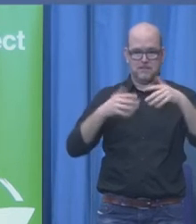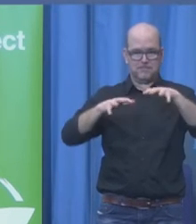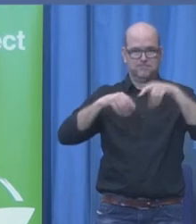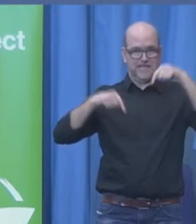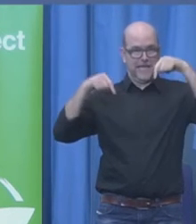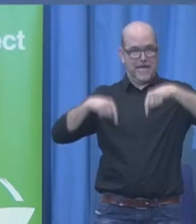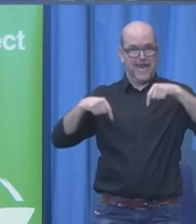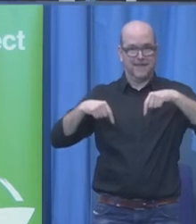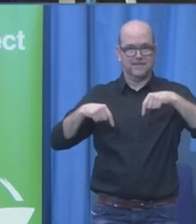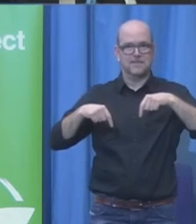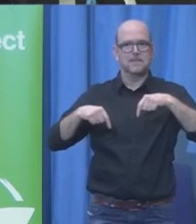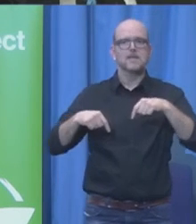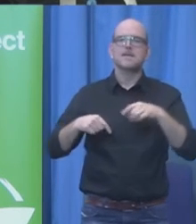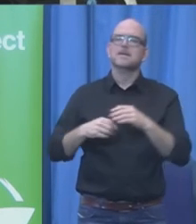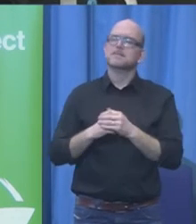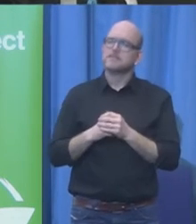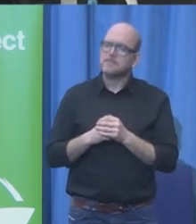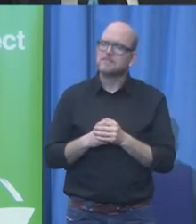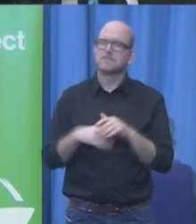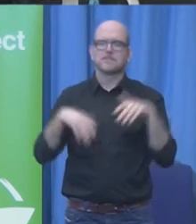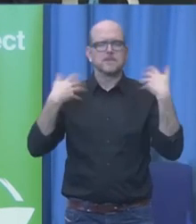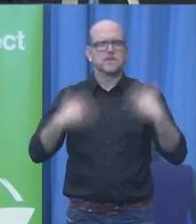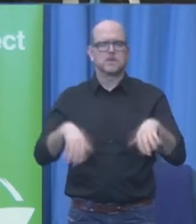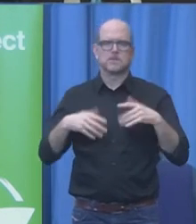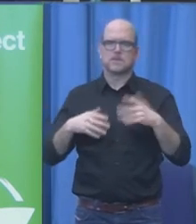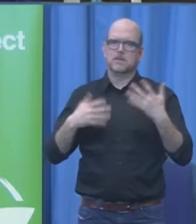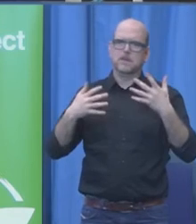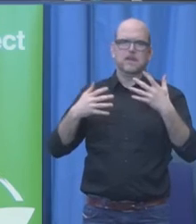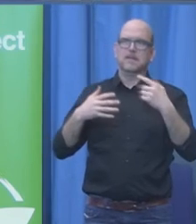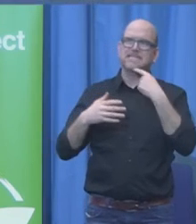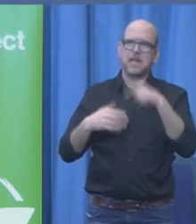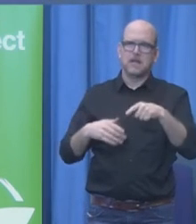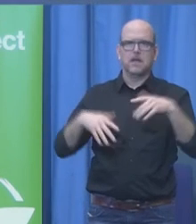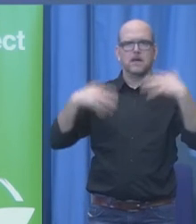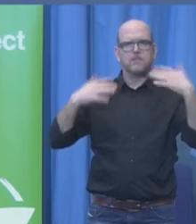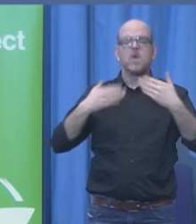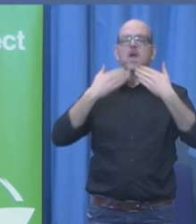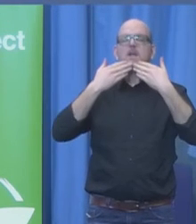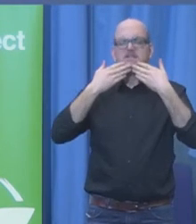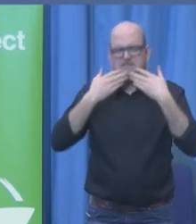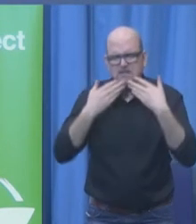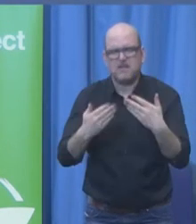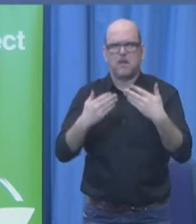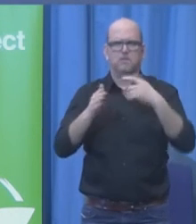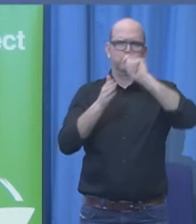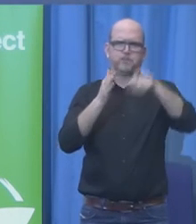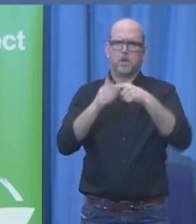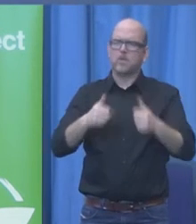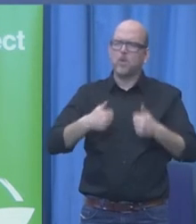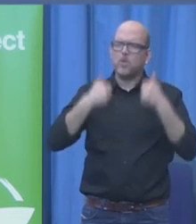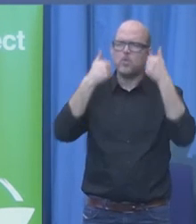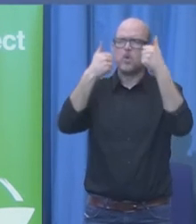it's a big success for the dialogue between